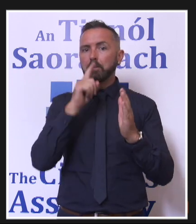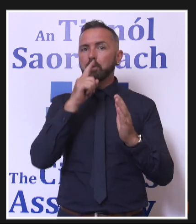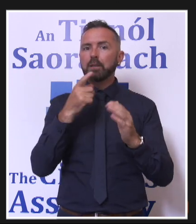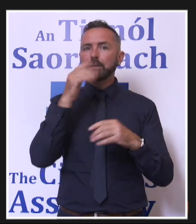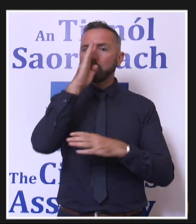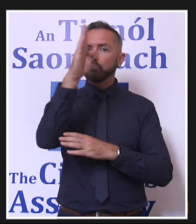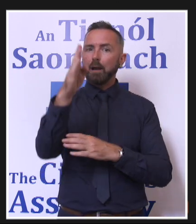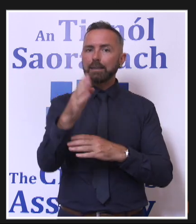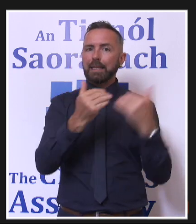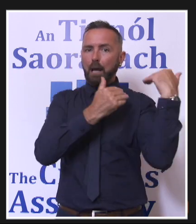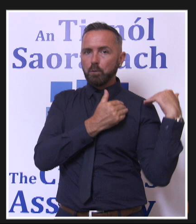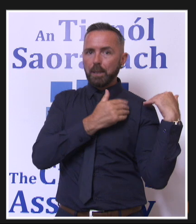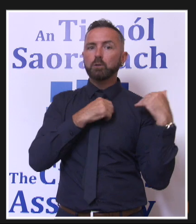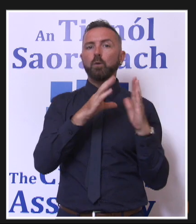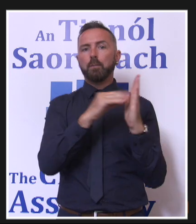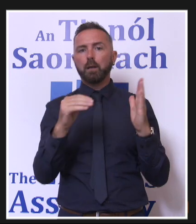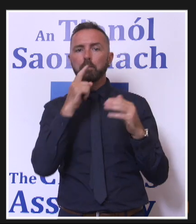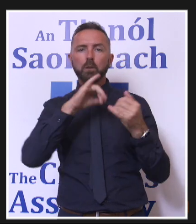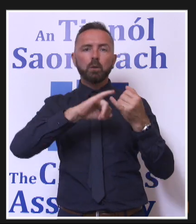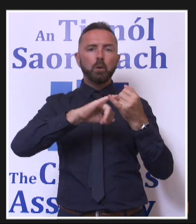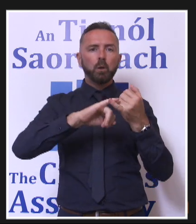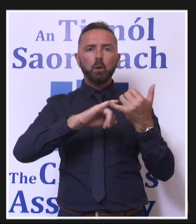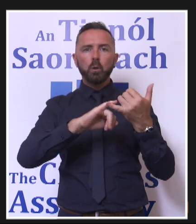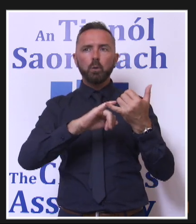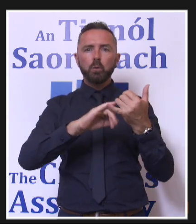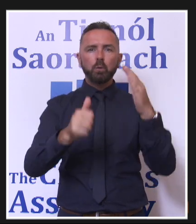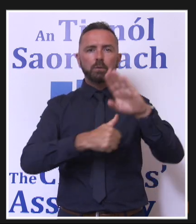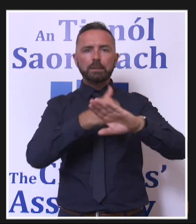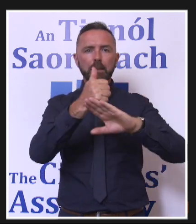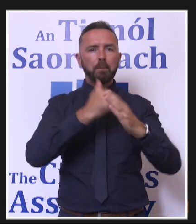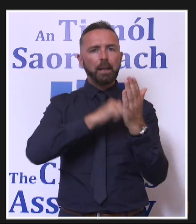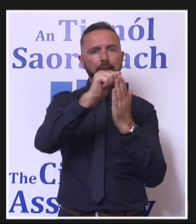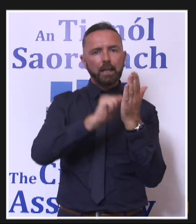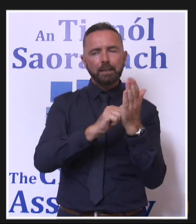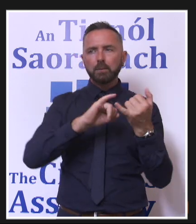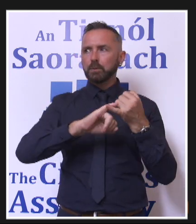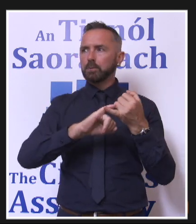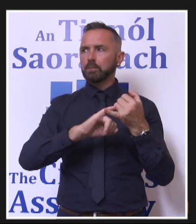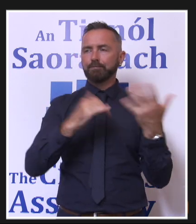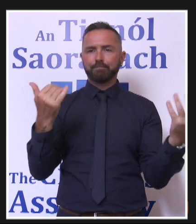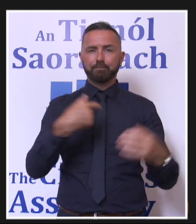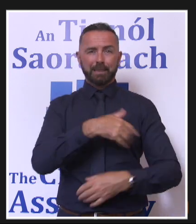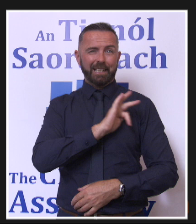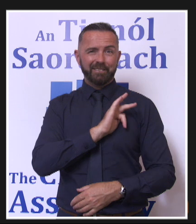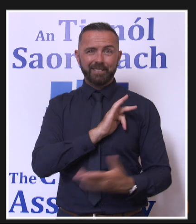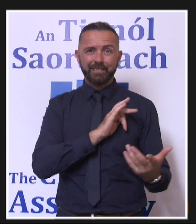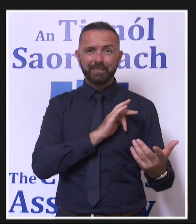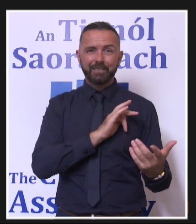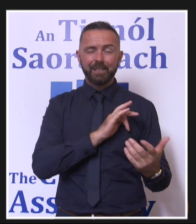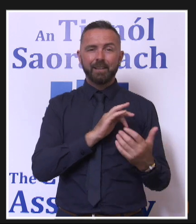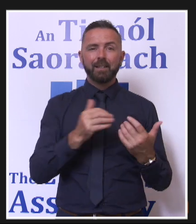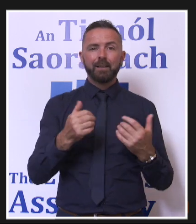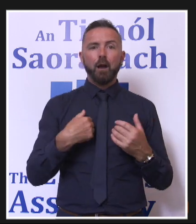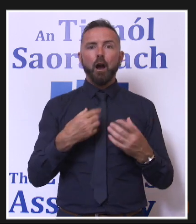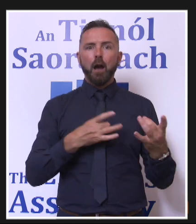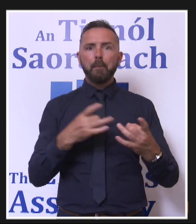model. And who sets my job or my remit? Well, it's as simple as, again, me. I mean, I made a really deliberate